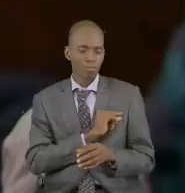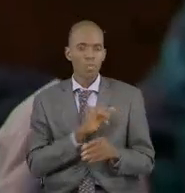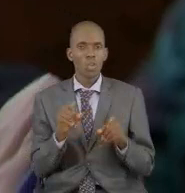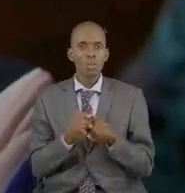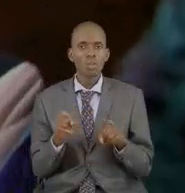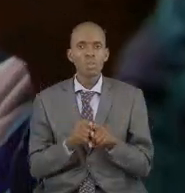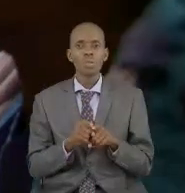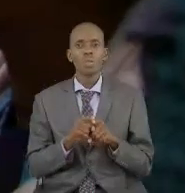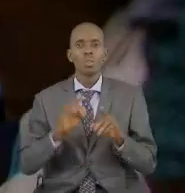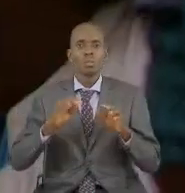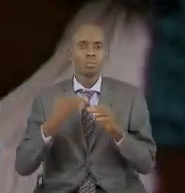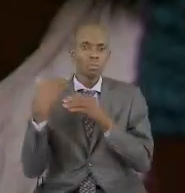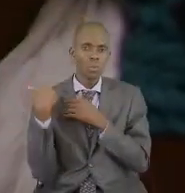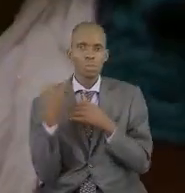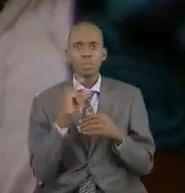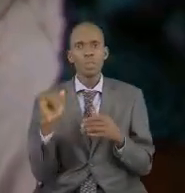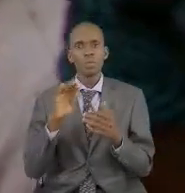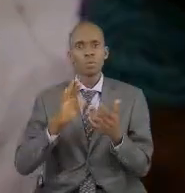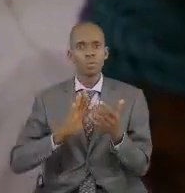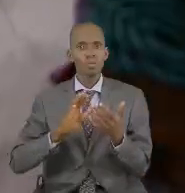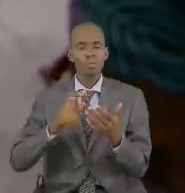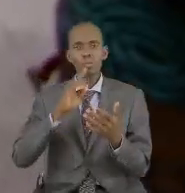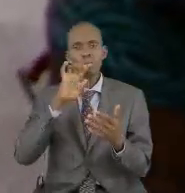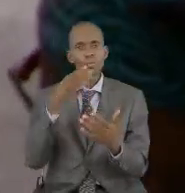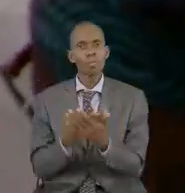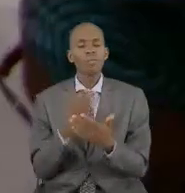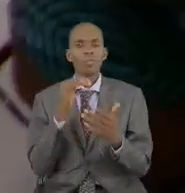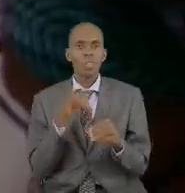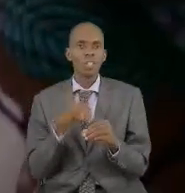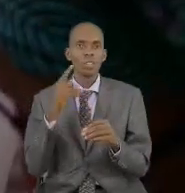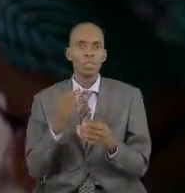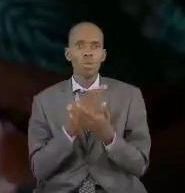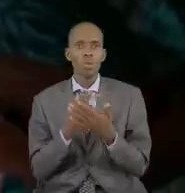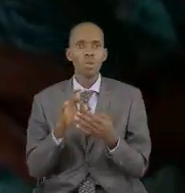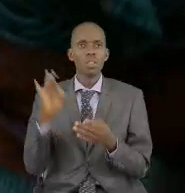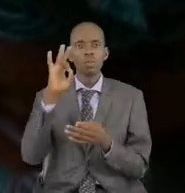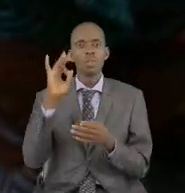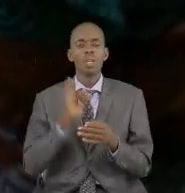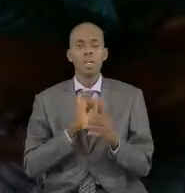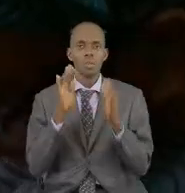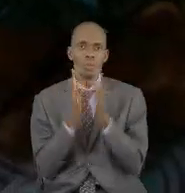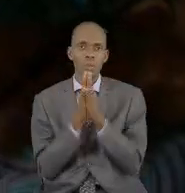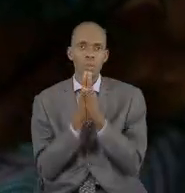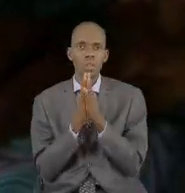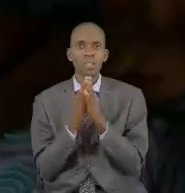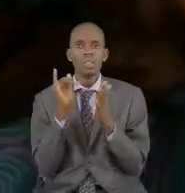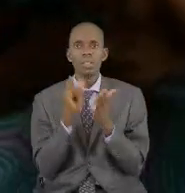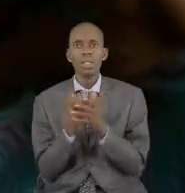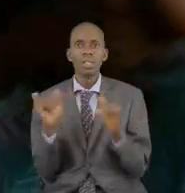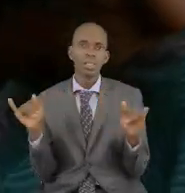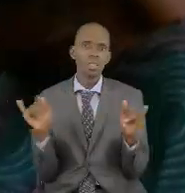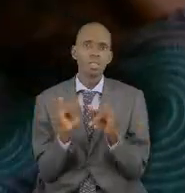bearing me witness in the Holy Ghost. I pray that that